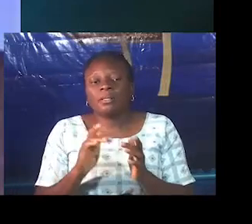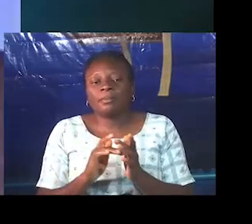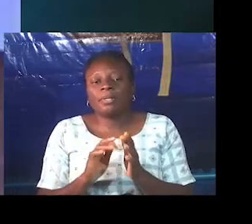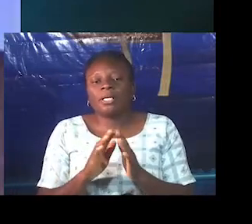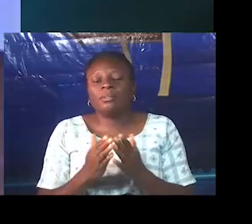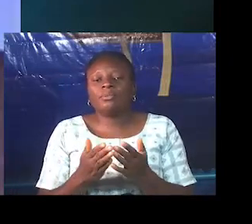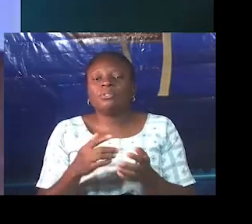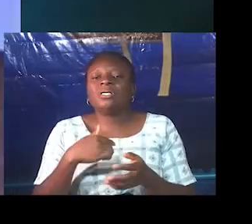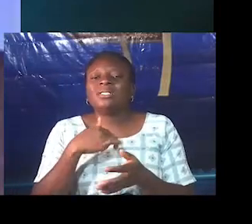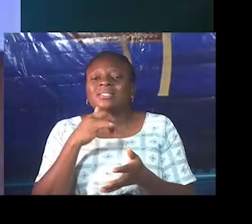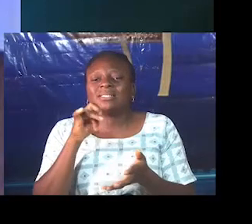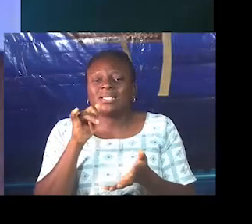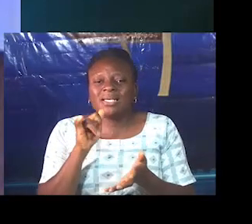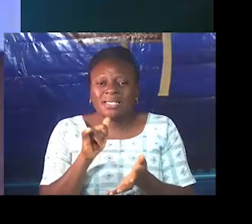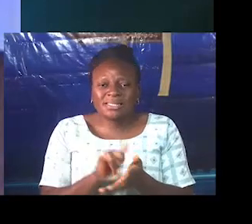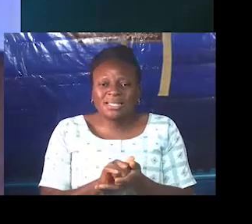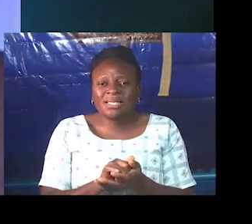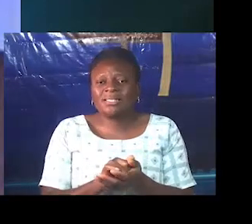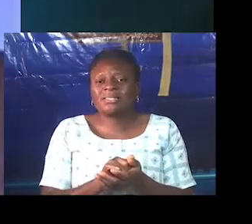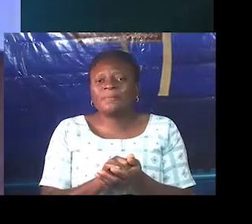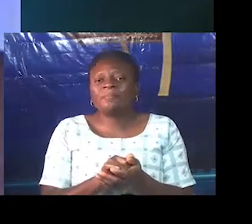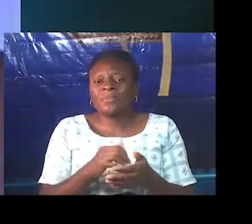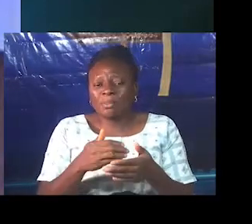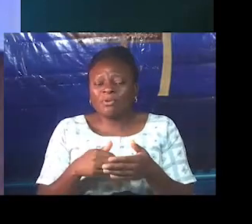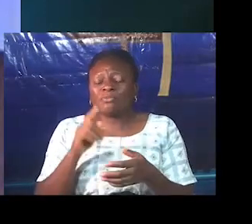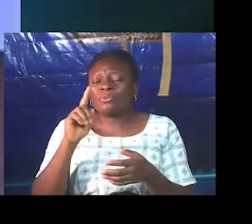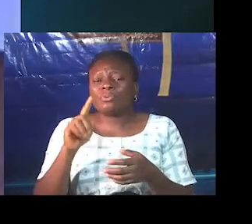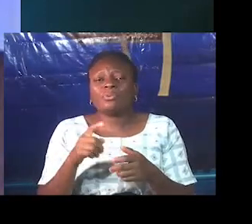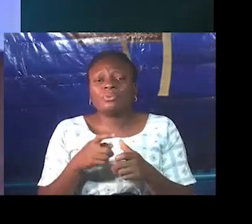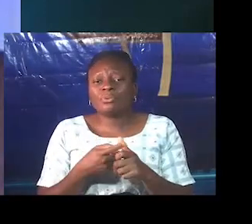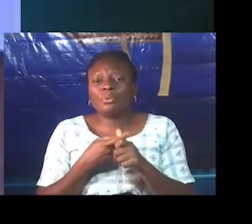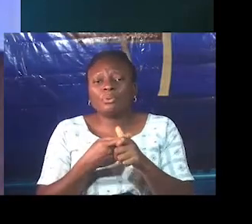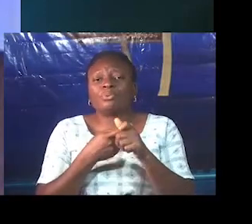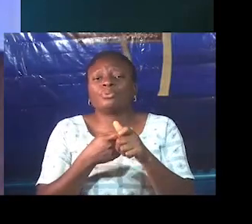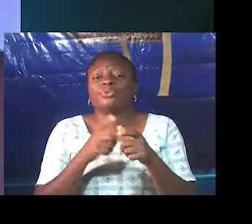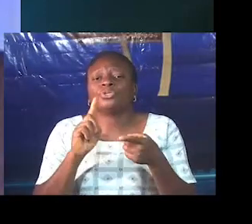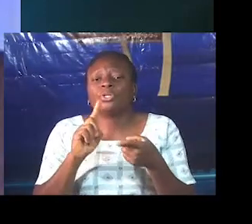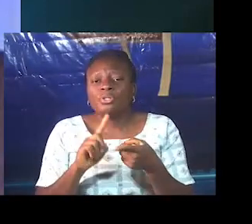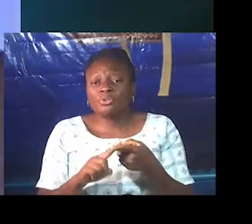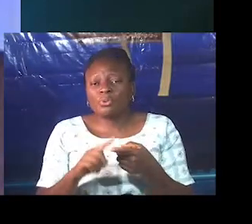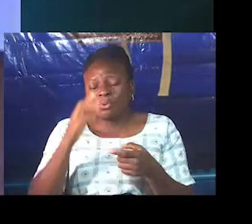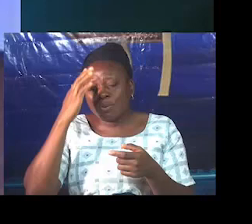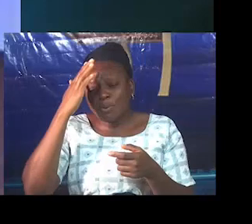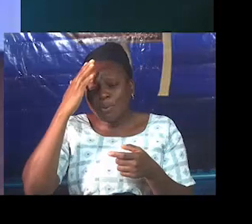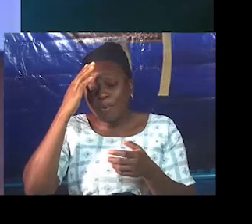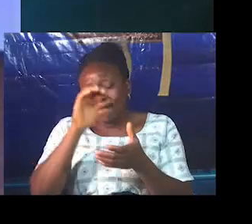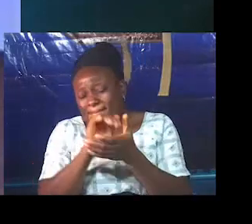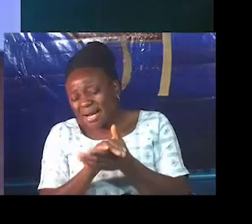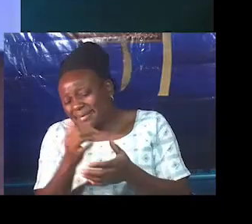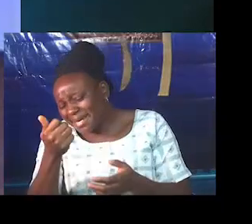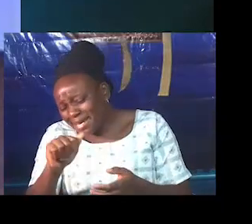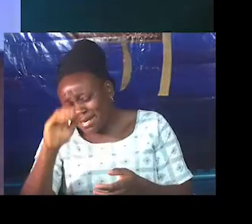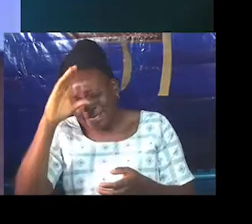nullified. So ever before you rush to marry a man, you must not be a novice. You must not be someone who